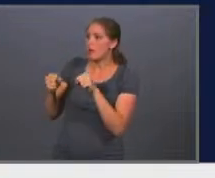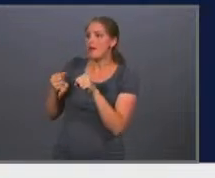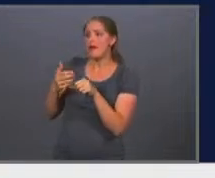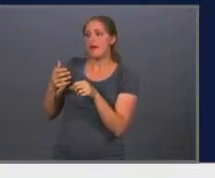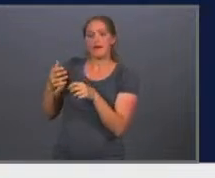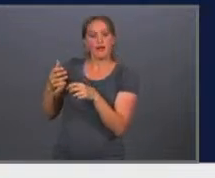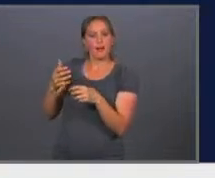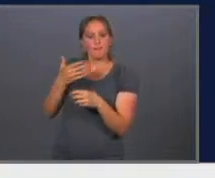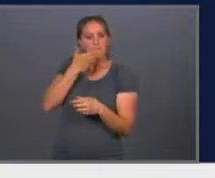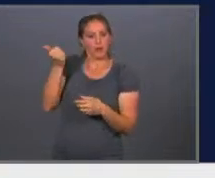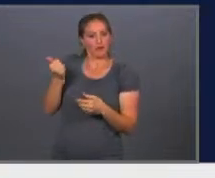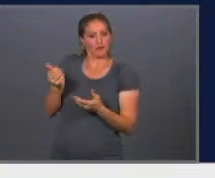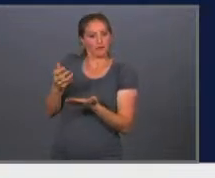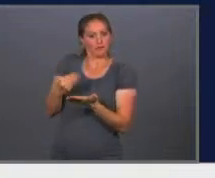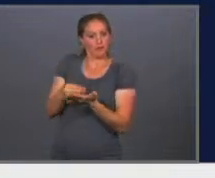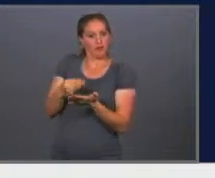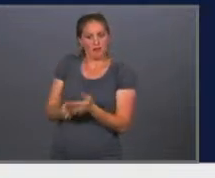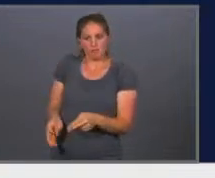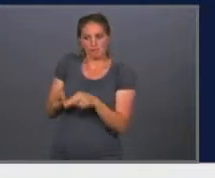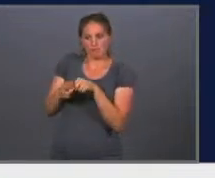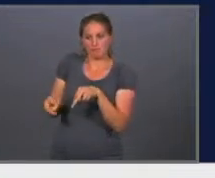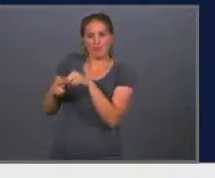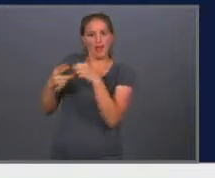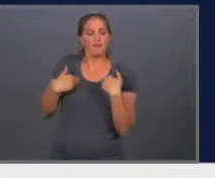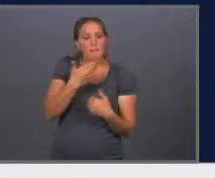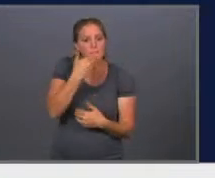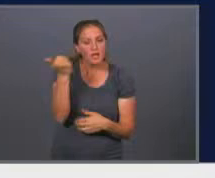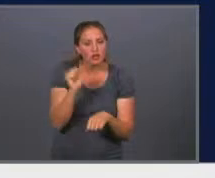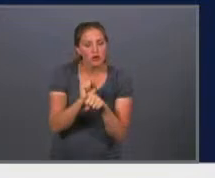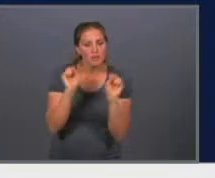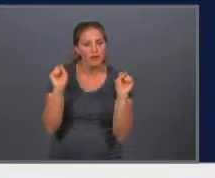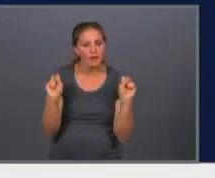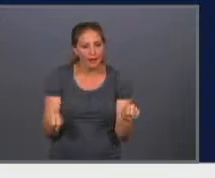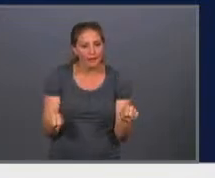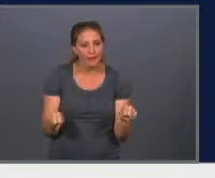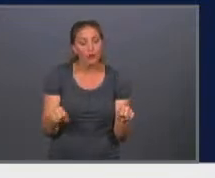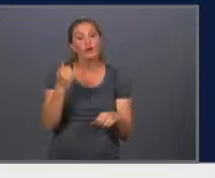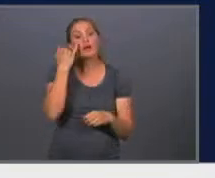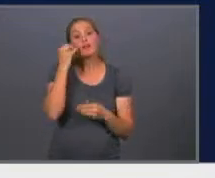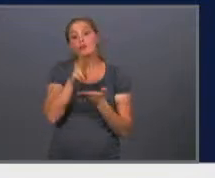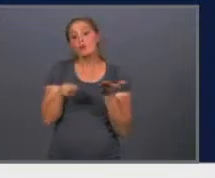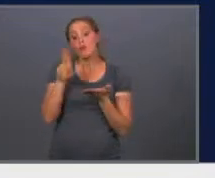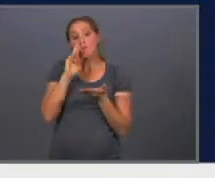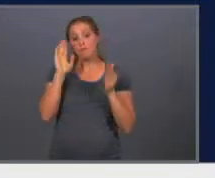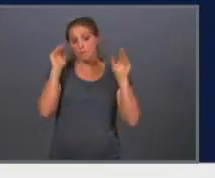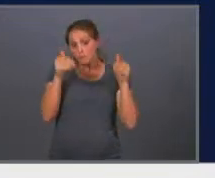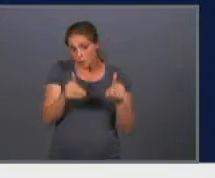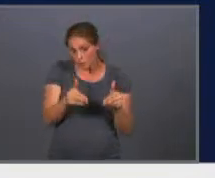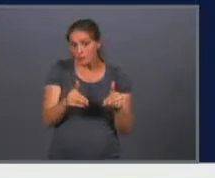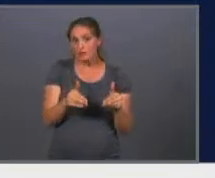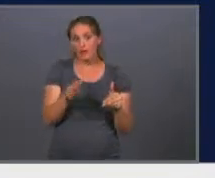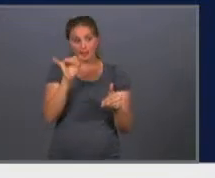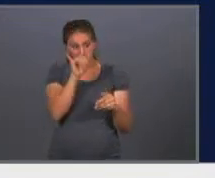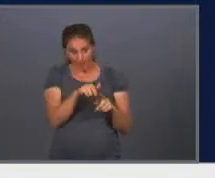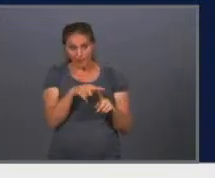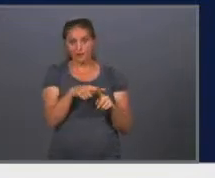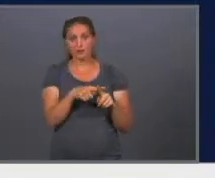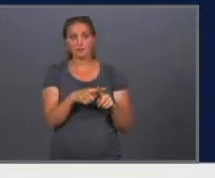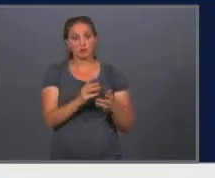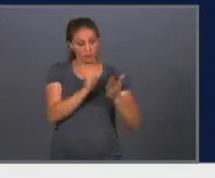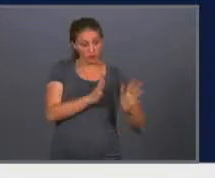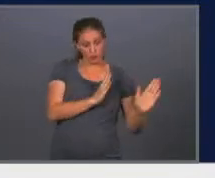type of job that's even more productive. If universities are focused on that, then we will continue to see productivity going there. The way